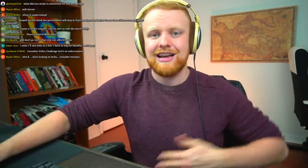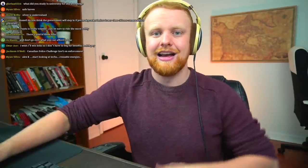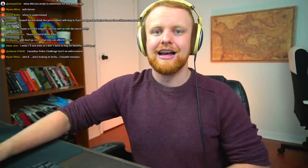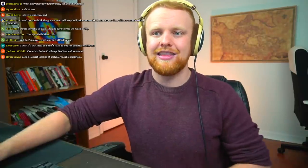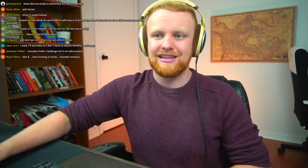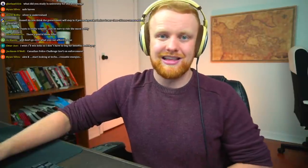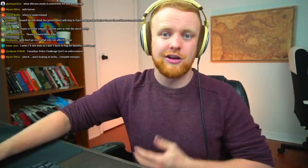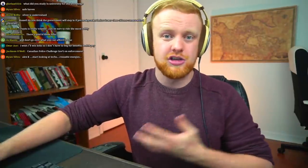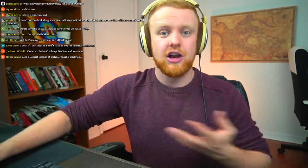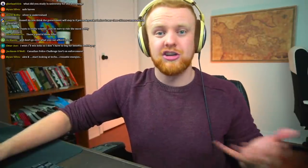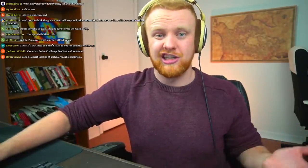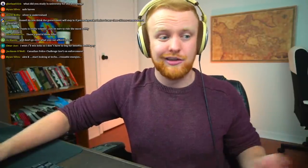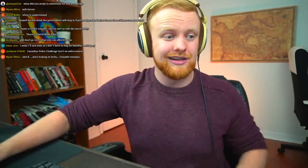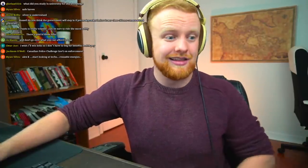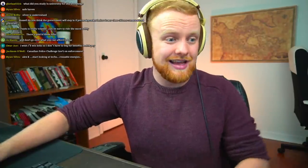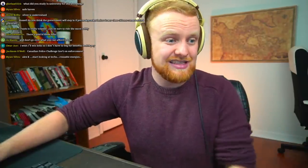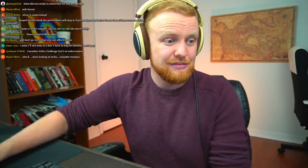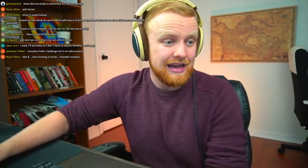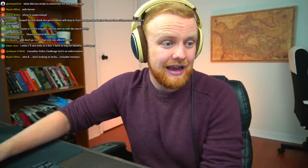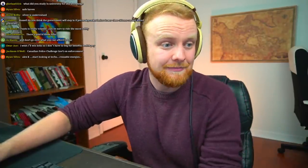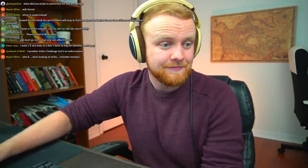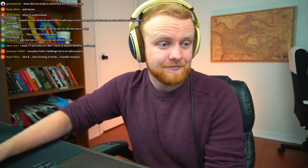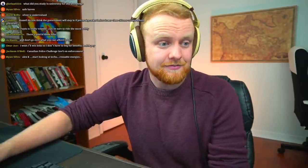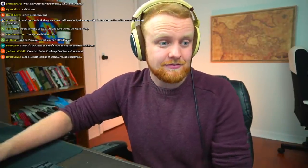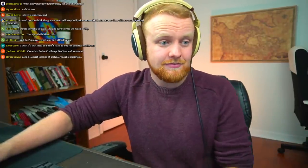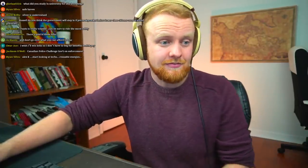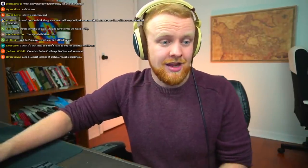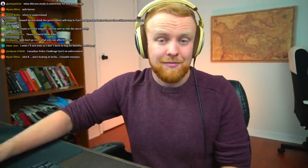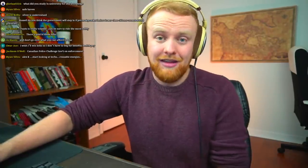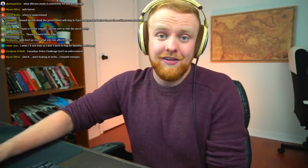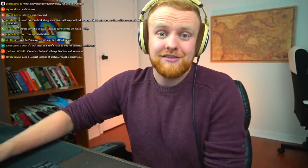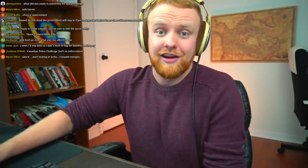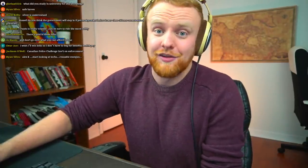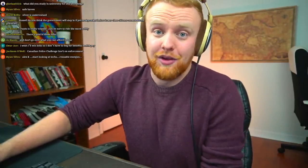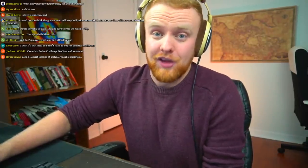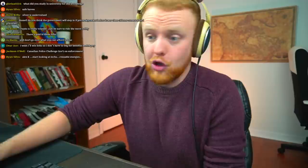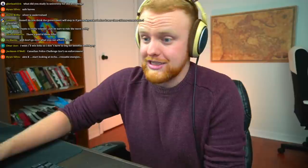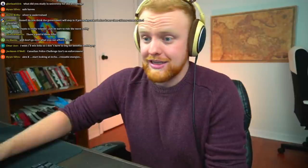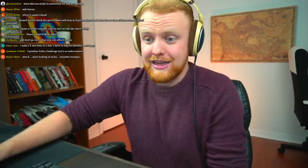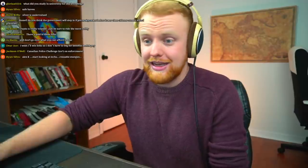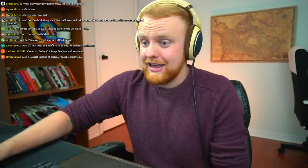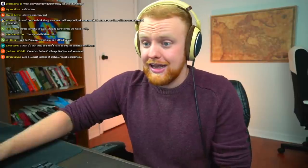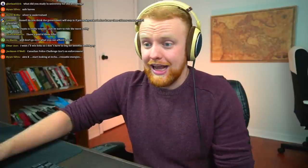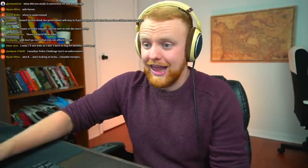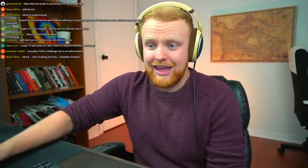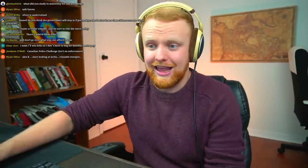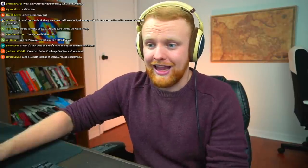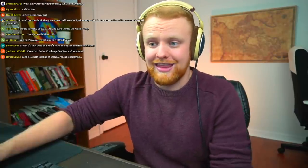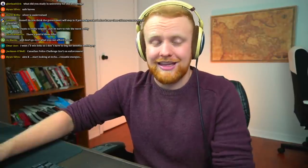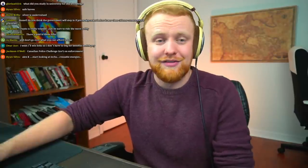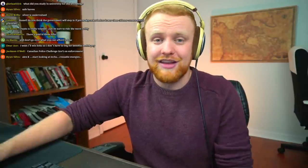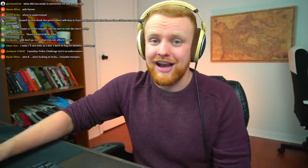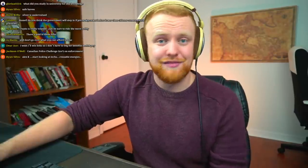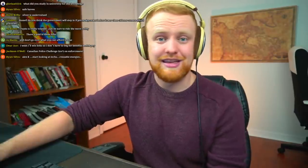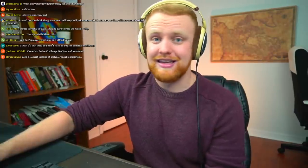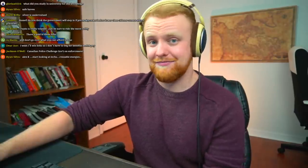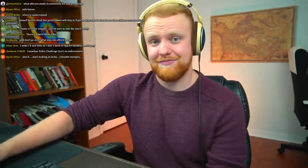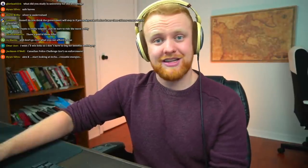assets, things that largely aren't included in that CPI. My advice for everyone, though, is like, I